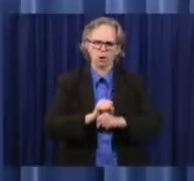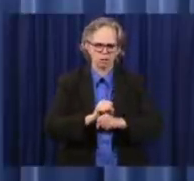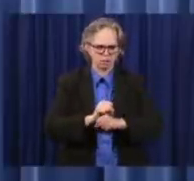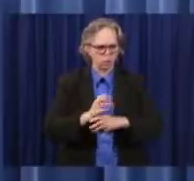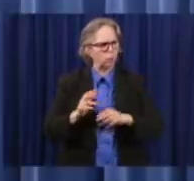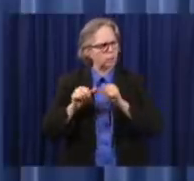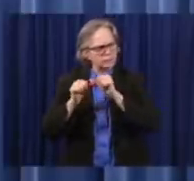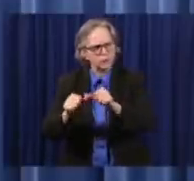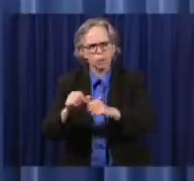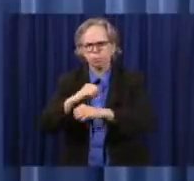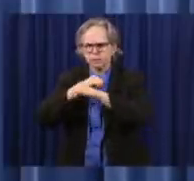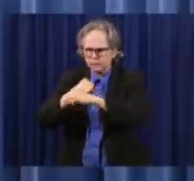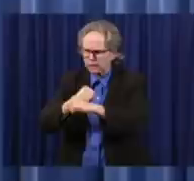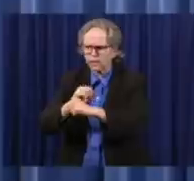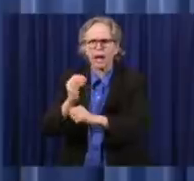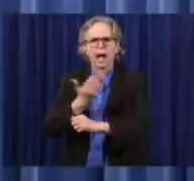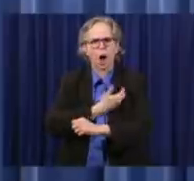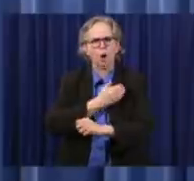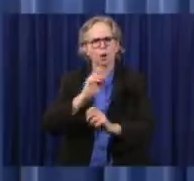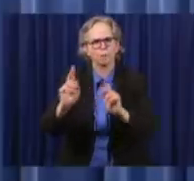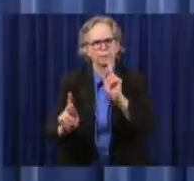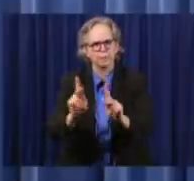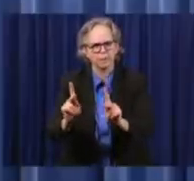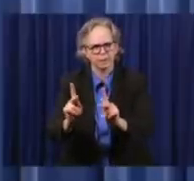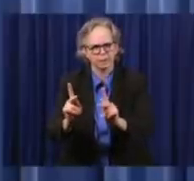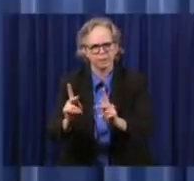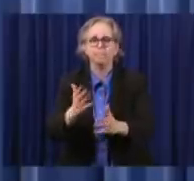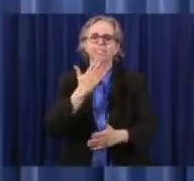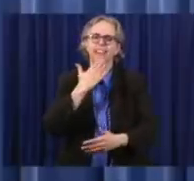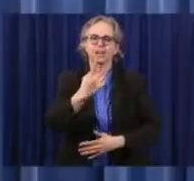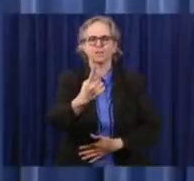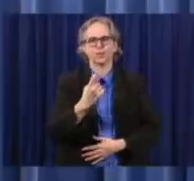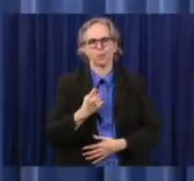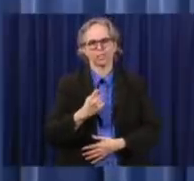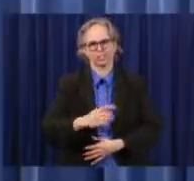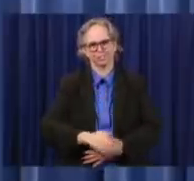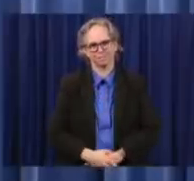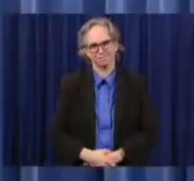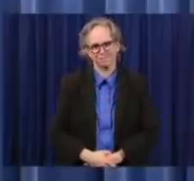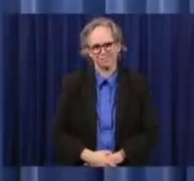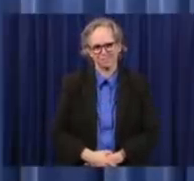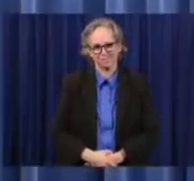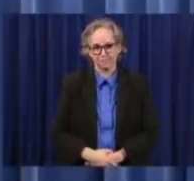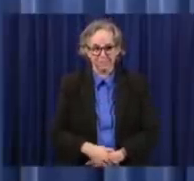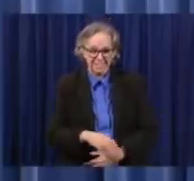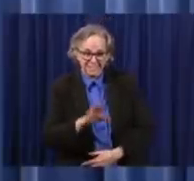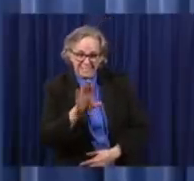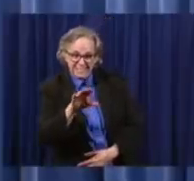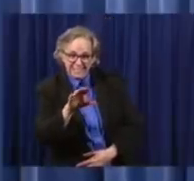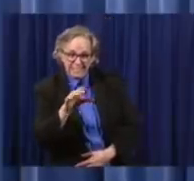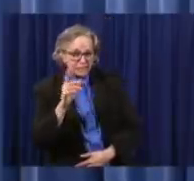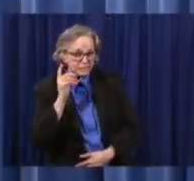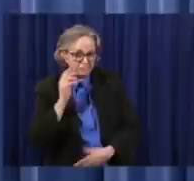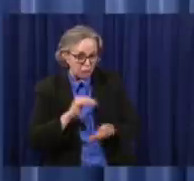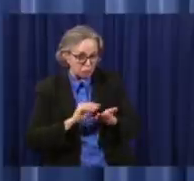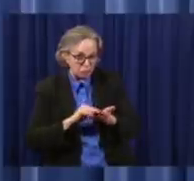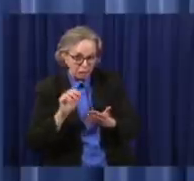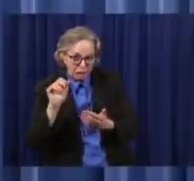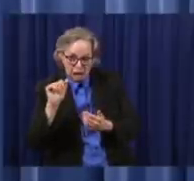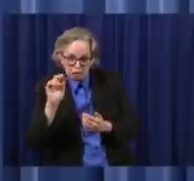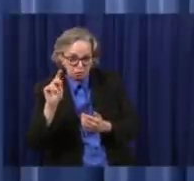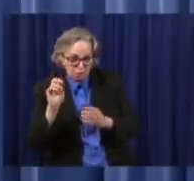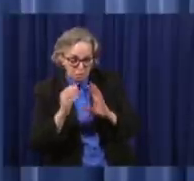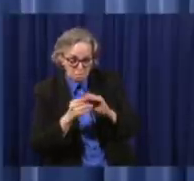protect Ohioans, so we can do it. Thank you very much for the question. Could we possibly hear from Dr. Acton to get her personal response?